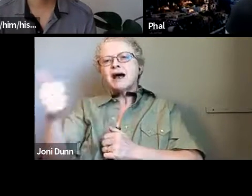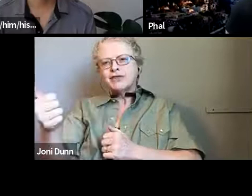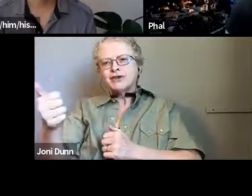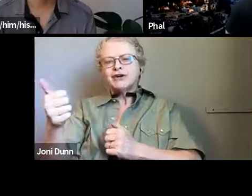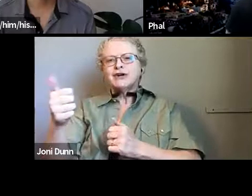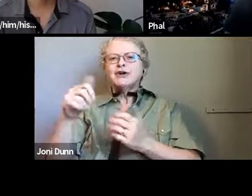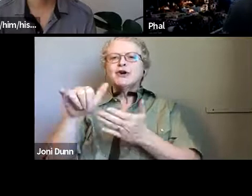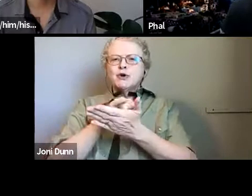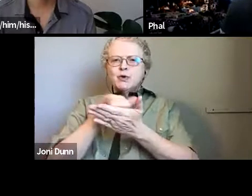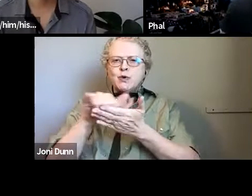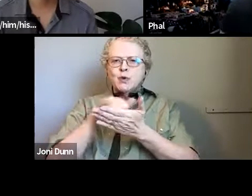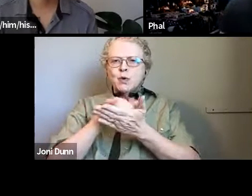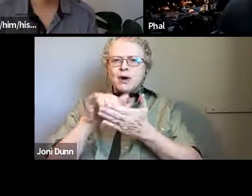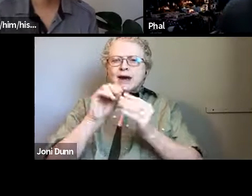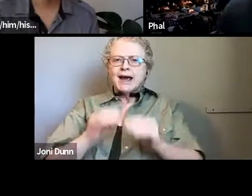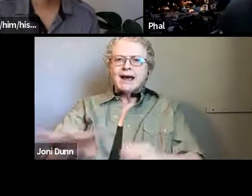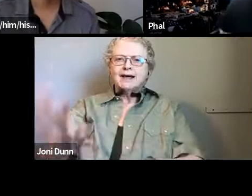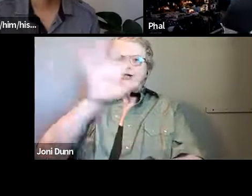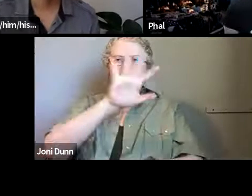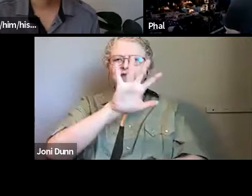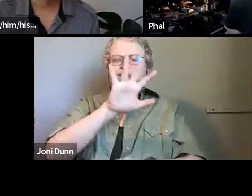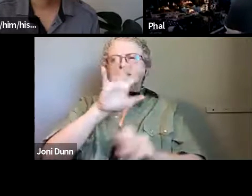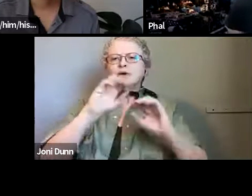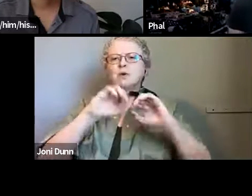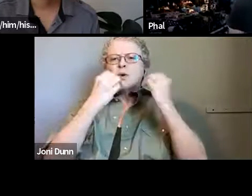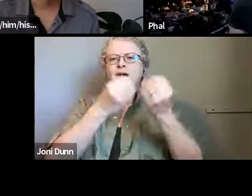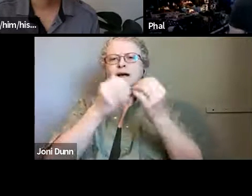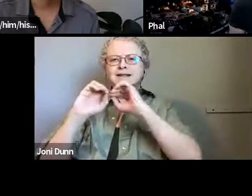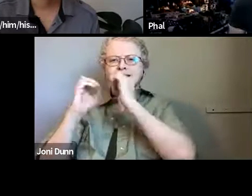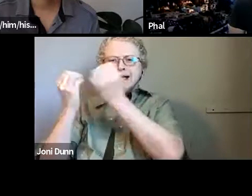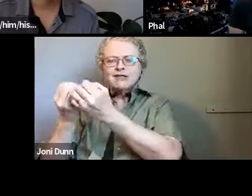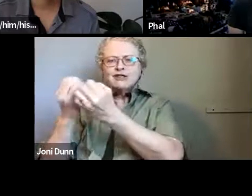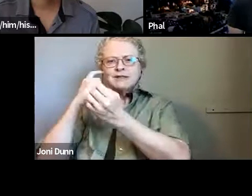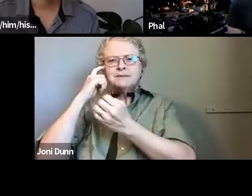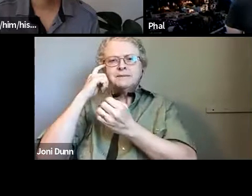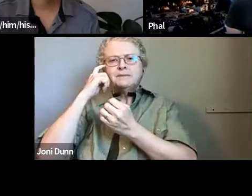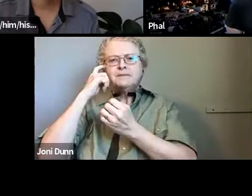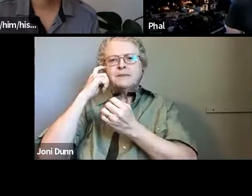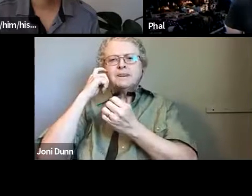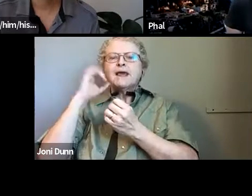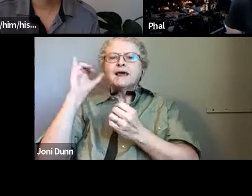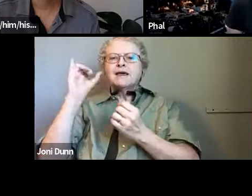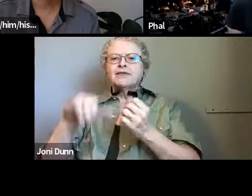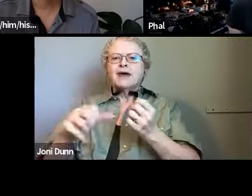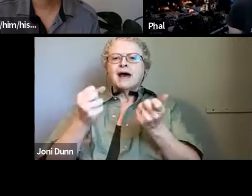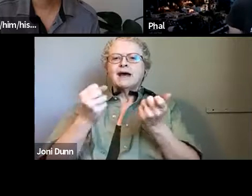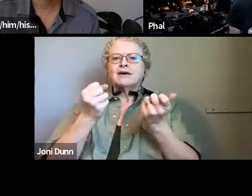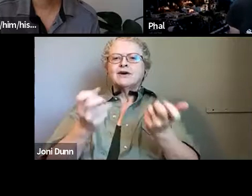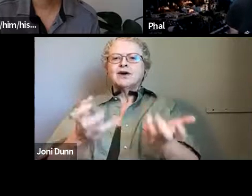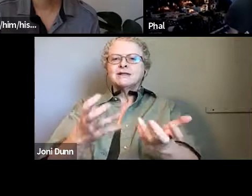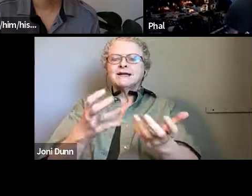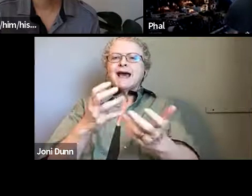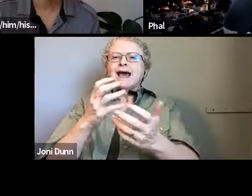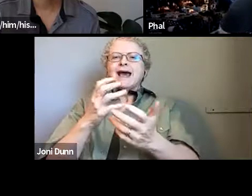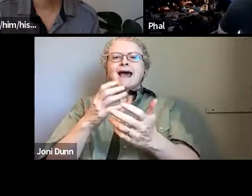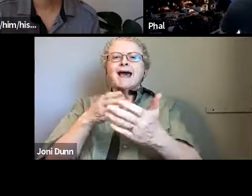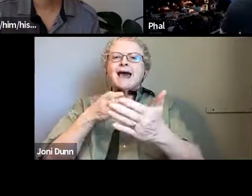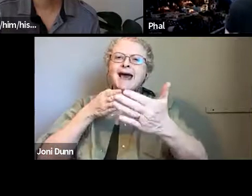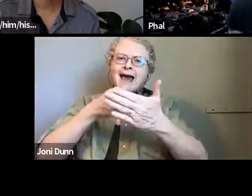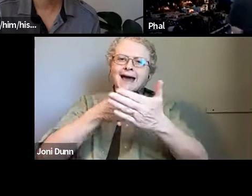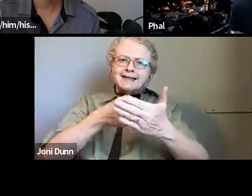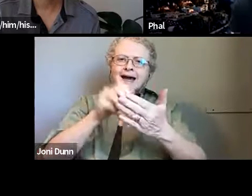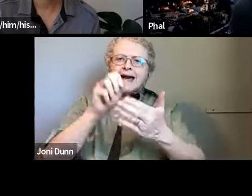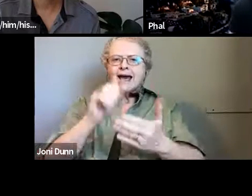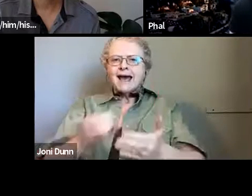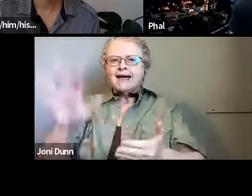organizations across different diasporic communities that pushes against the creation of an anti-Asian hate crimes NYPD task